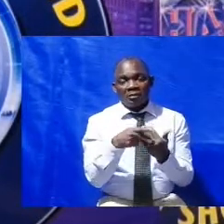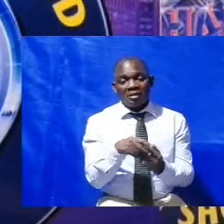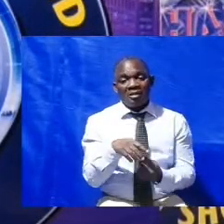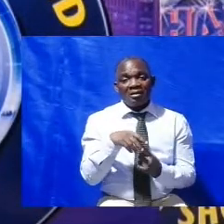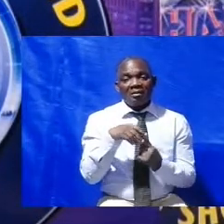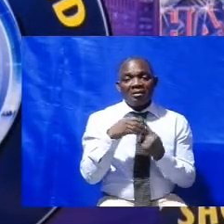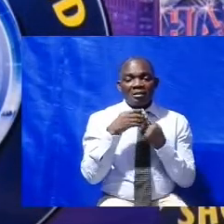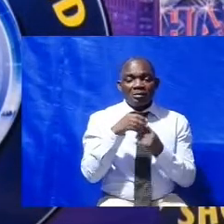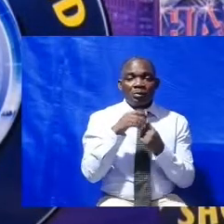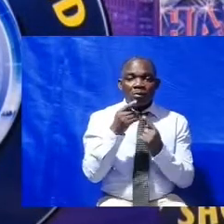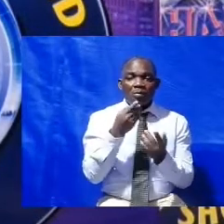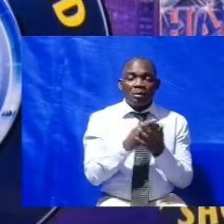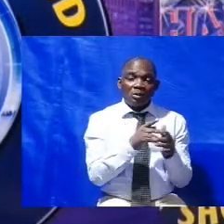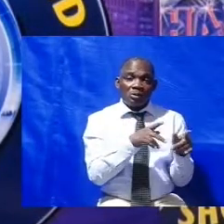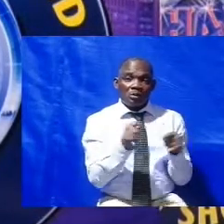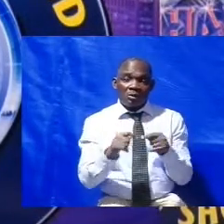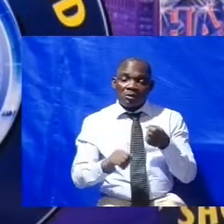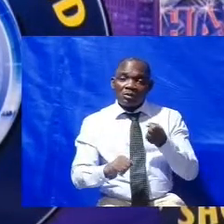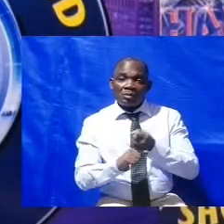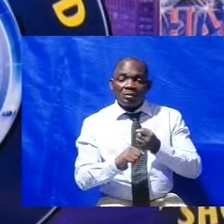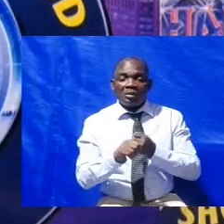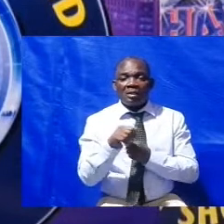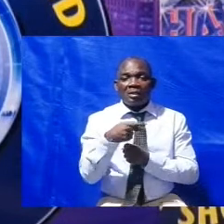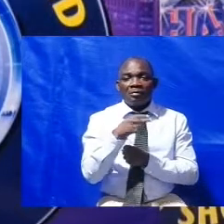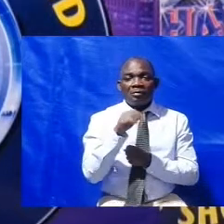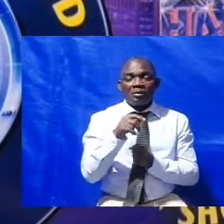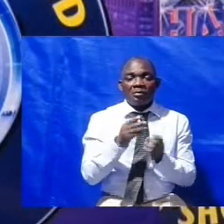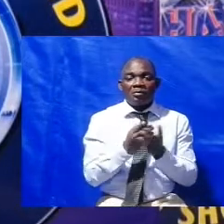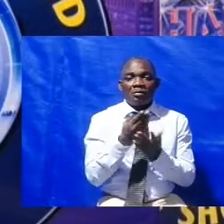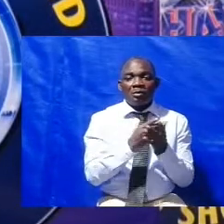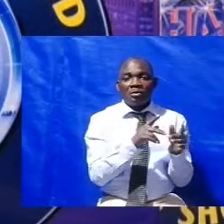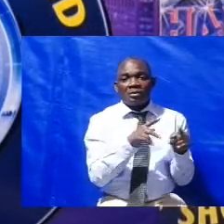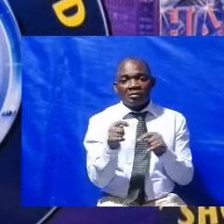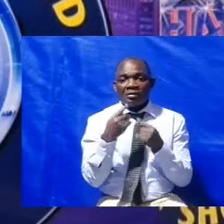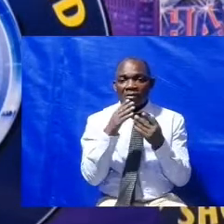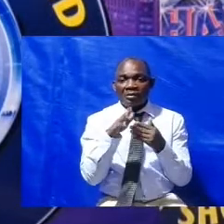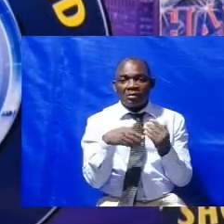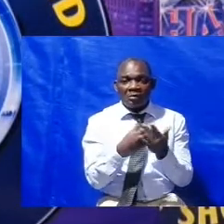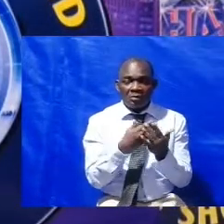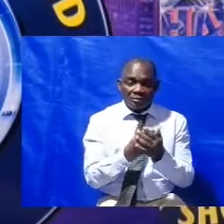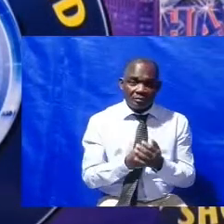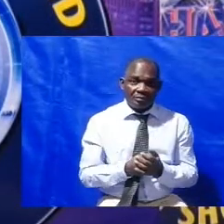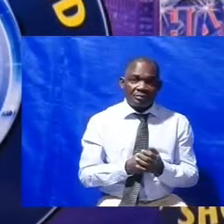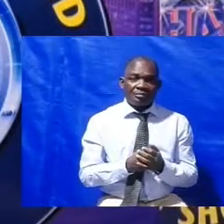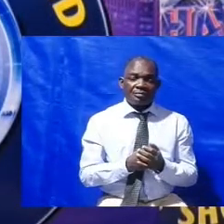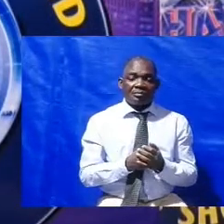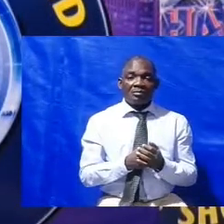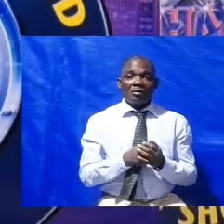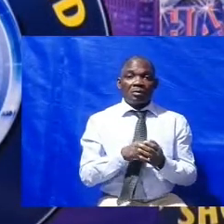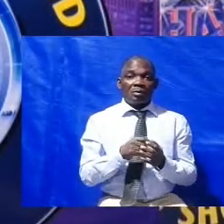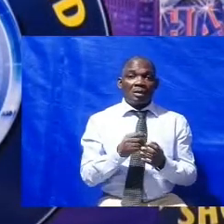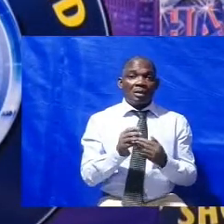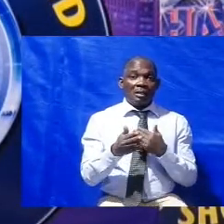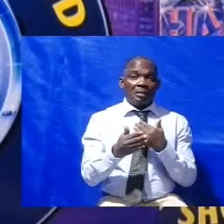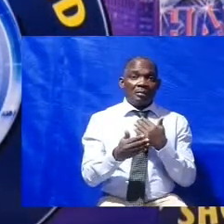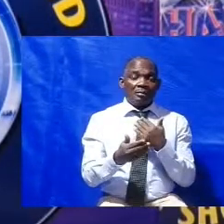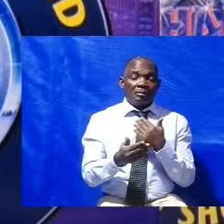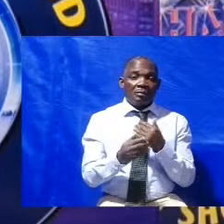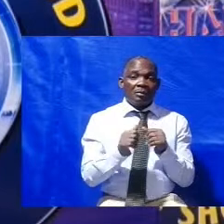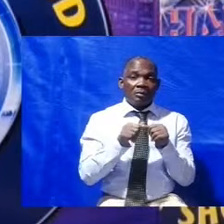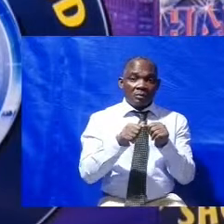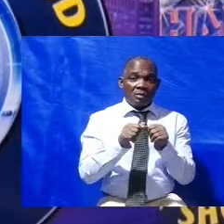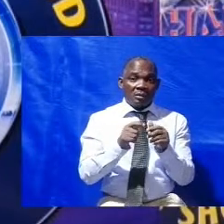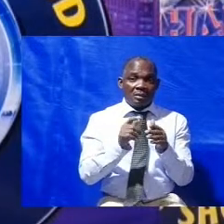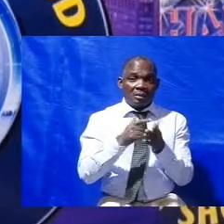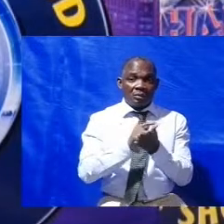especially those who contribute to the H4P organization through the mobile money system. Thank you so much. I'm going to come your way again